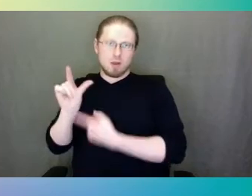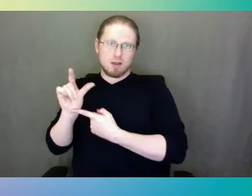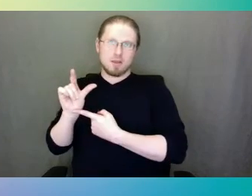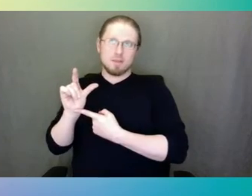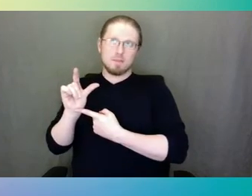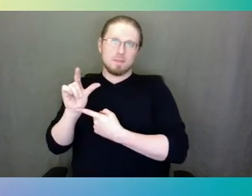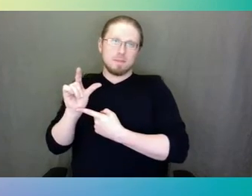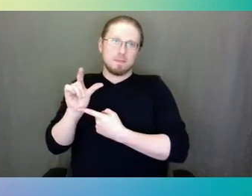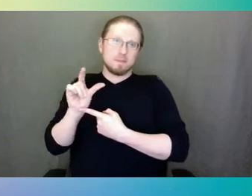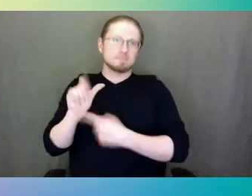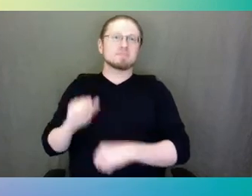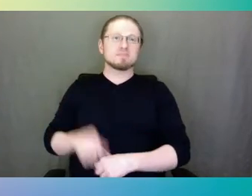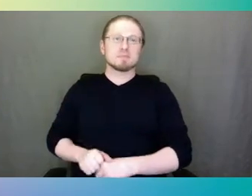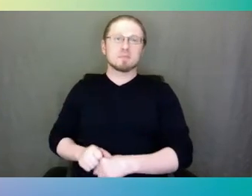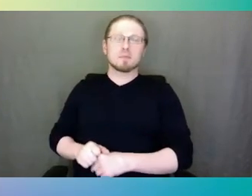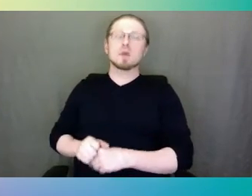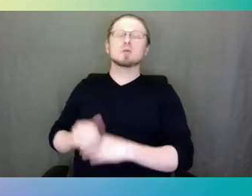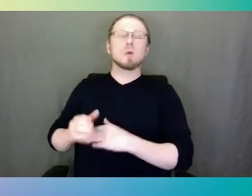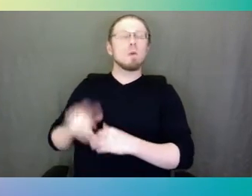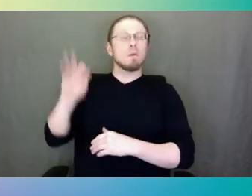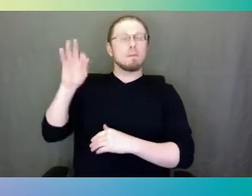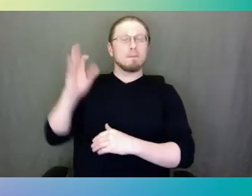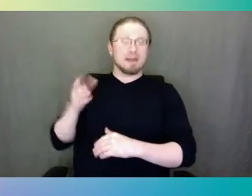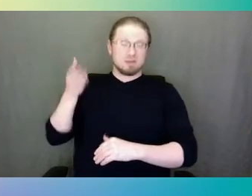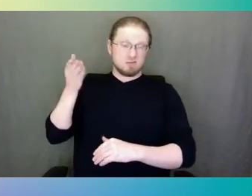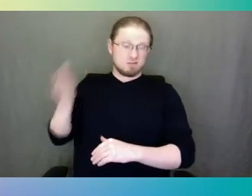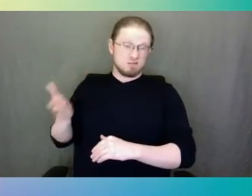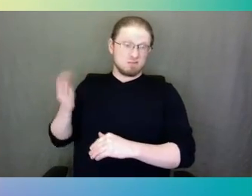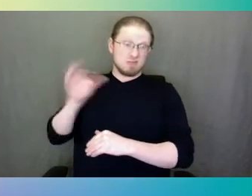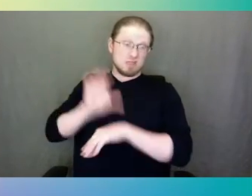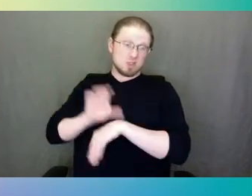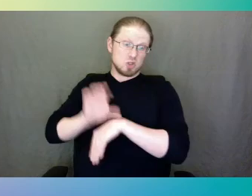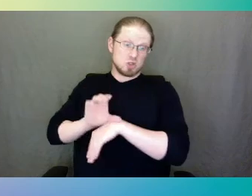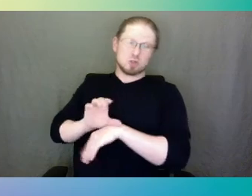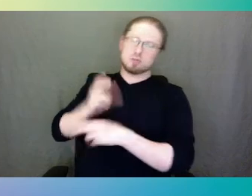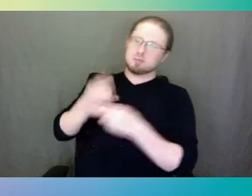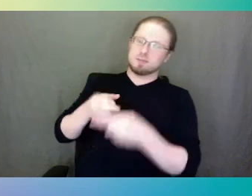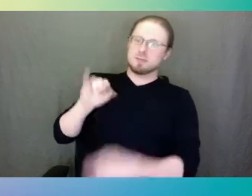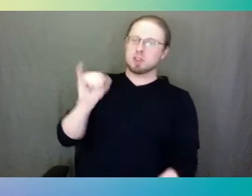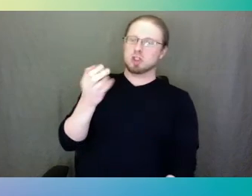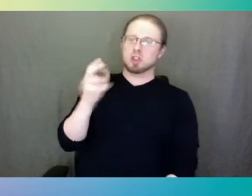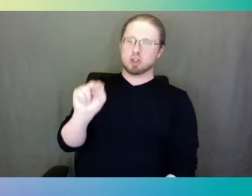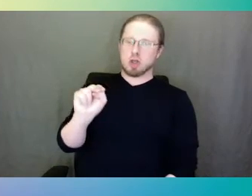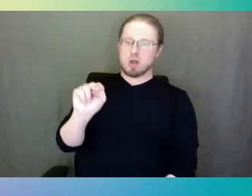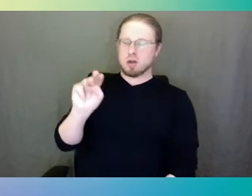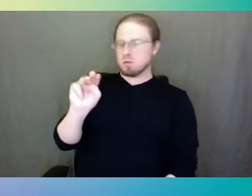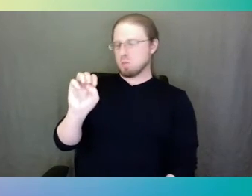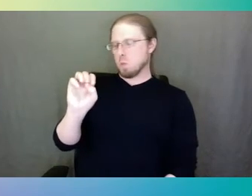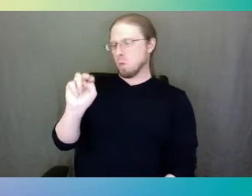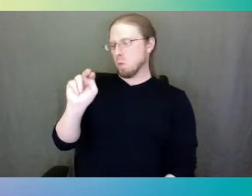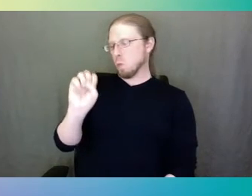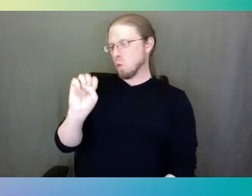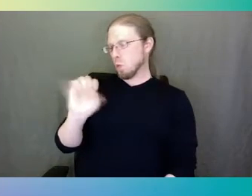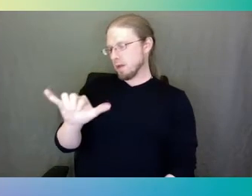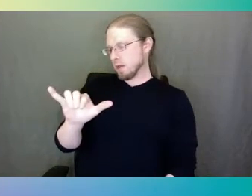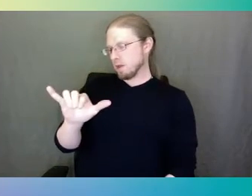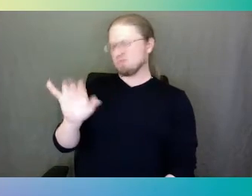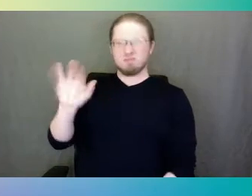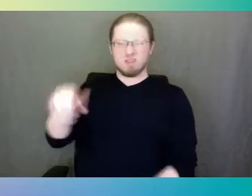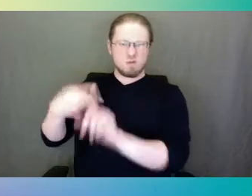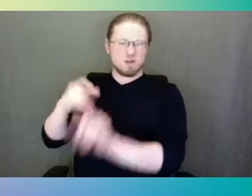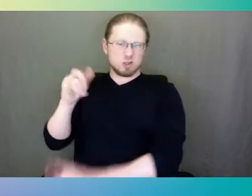then the pastor of that church, John Mooney, that January introduced a